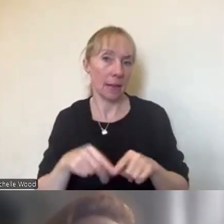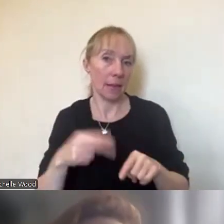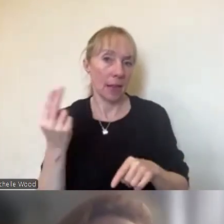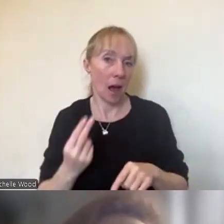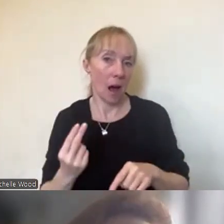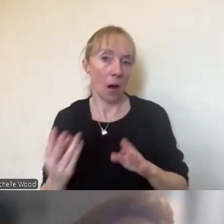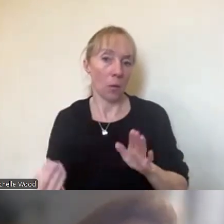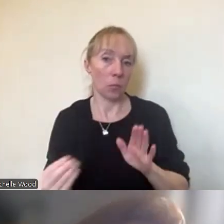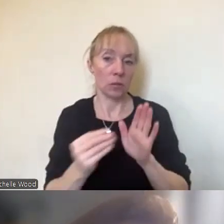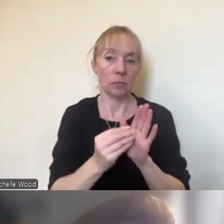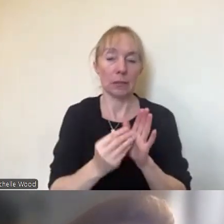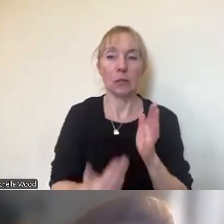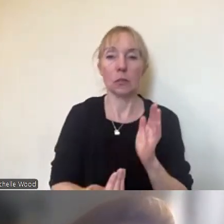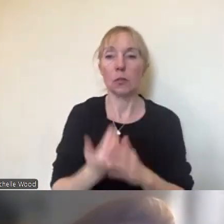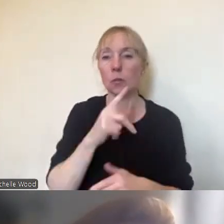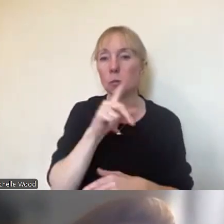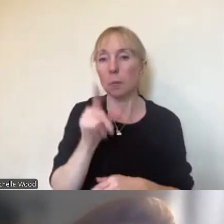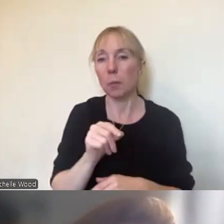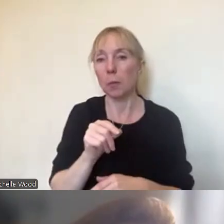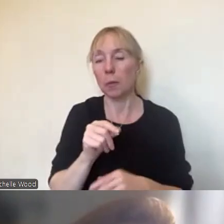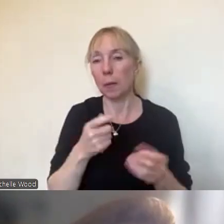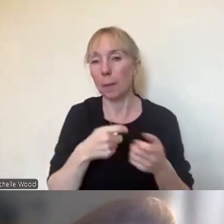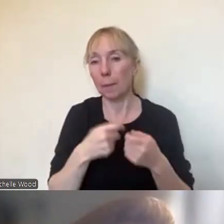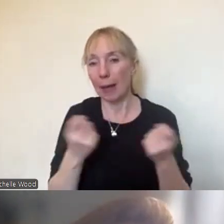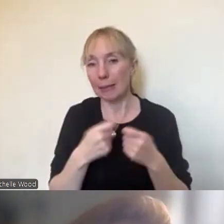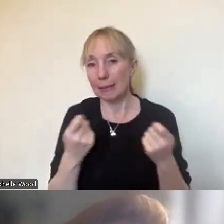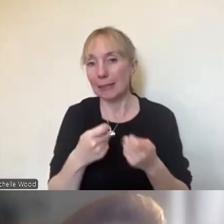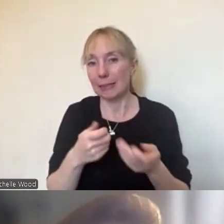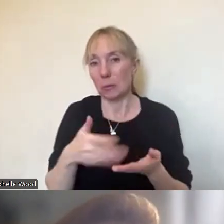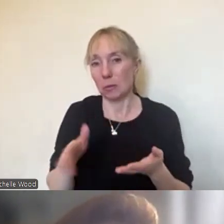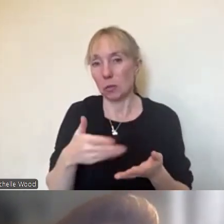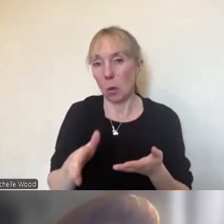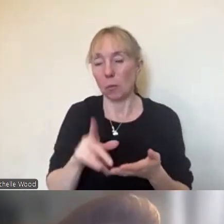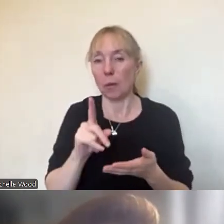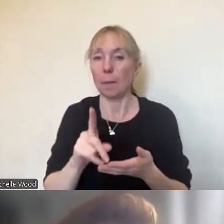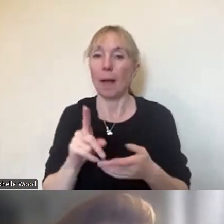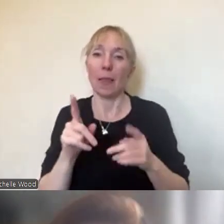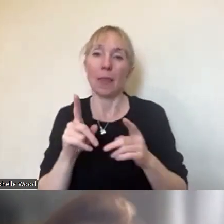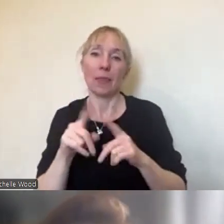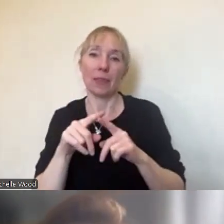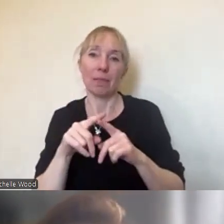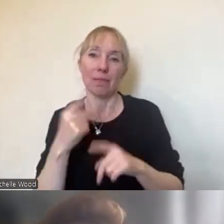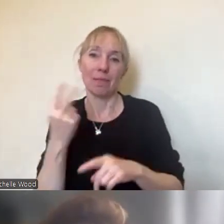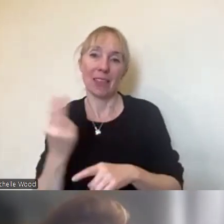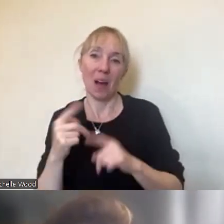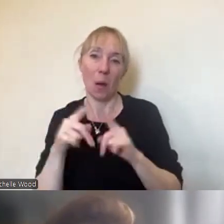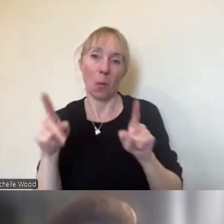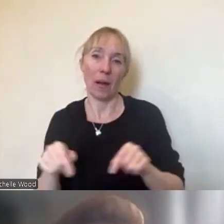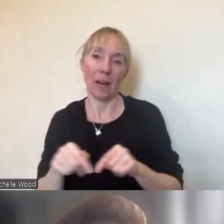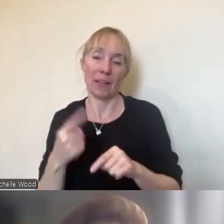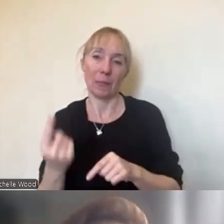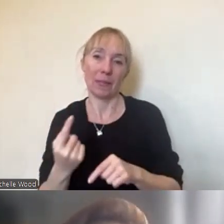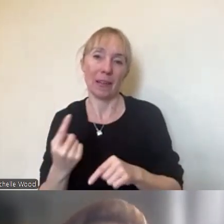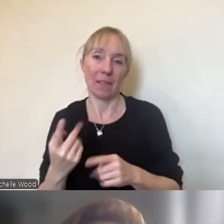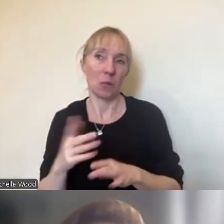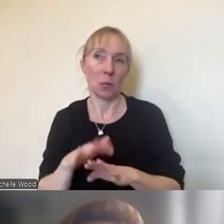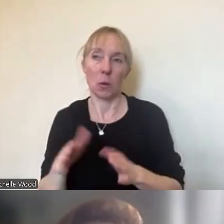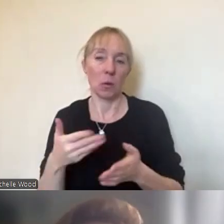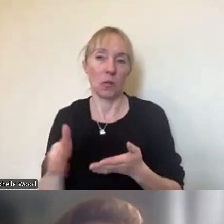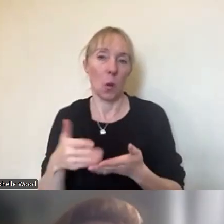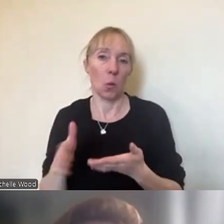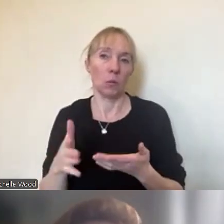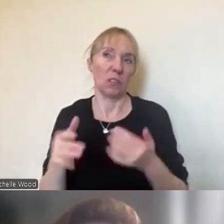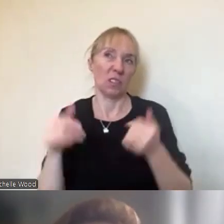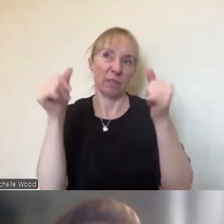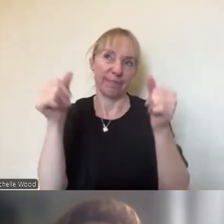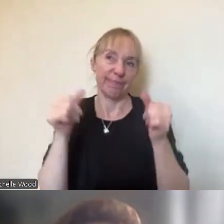and that was sold. But the artworks themselves, they were not sold. They were just collected or put up in the asylum, as